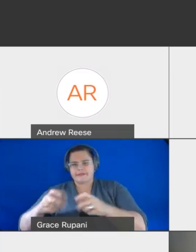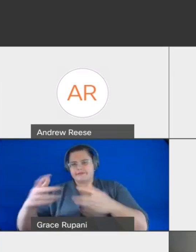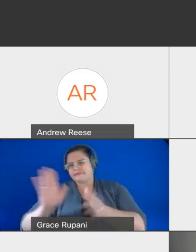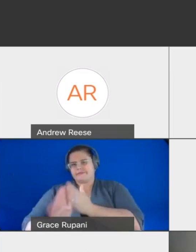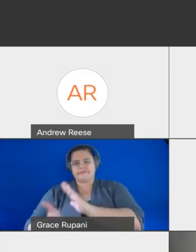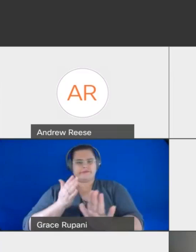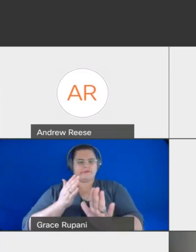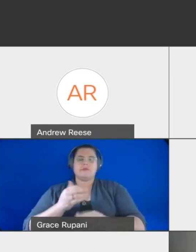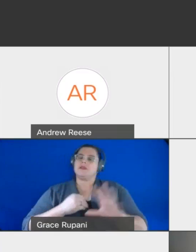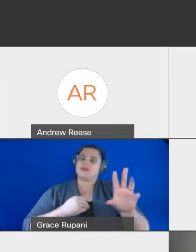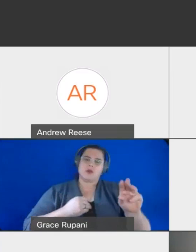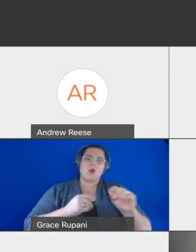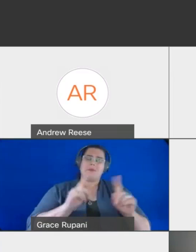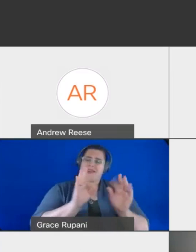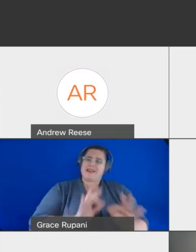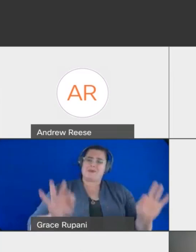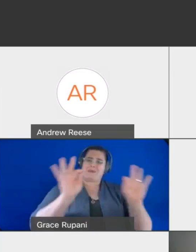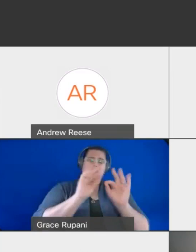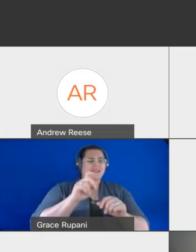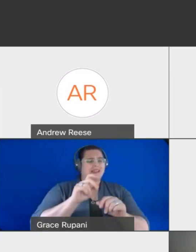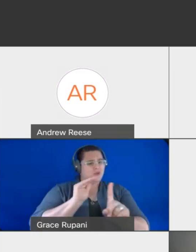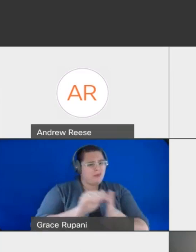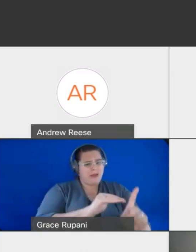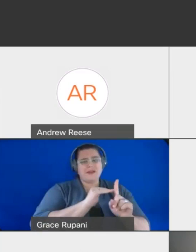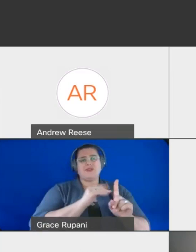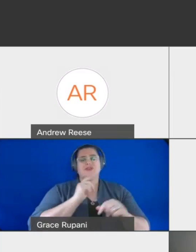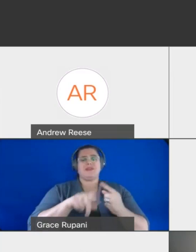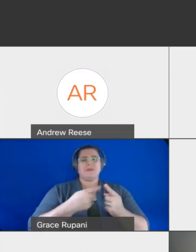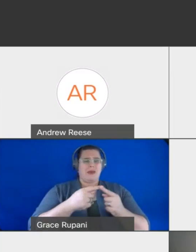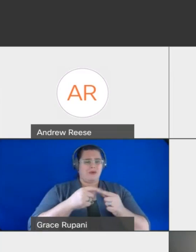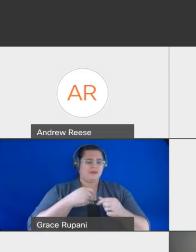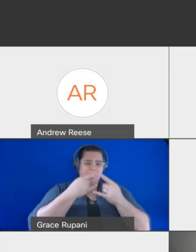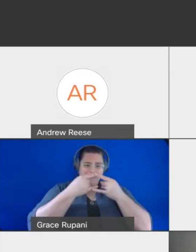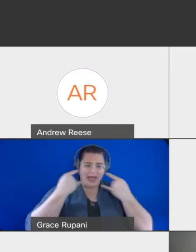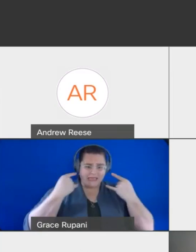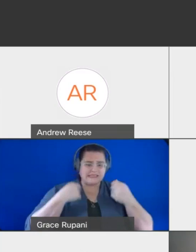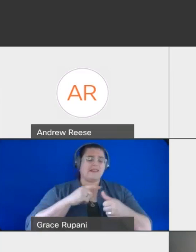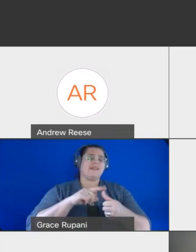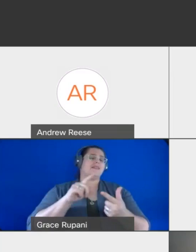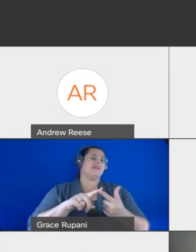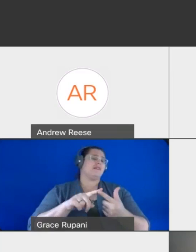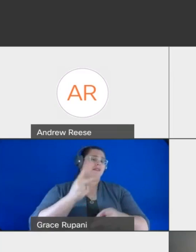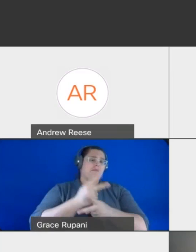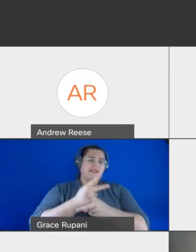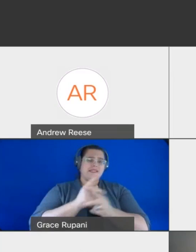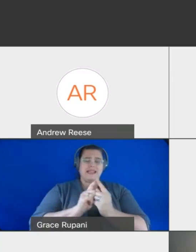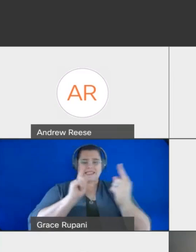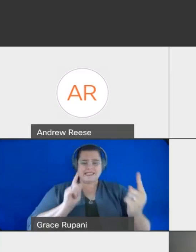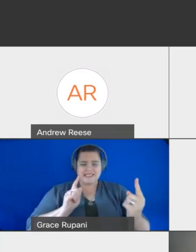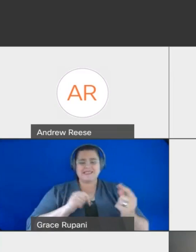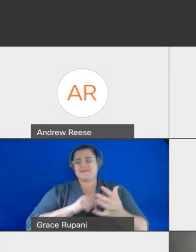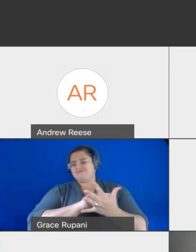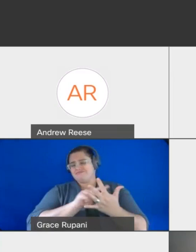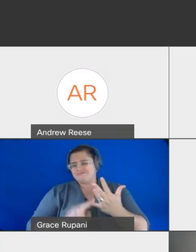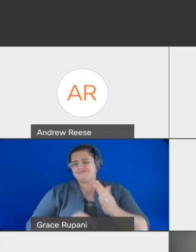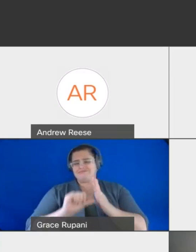that we need to be taking in terms of masking, maintaining distance. And for staff, that means from